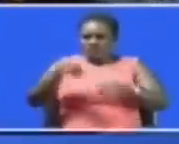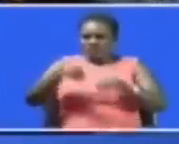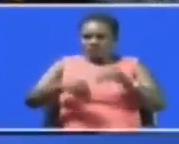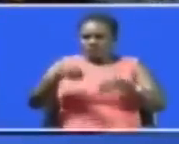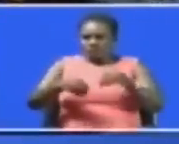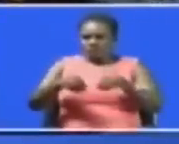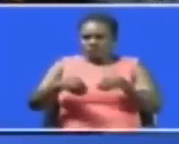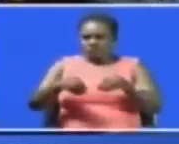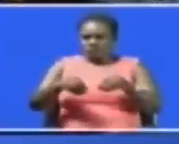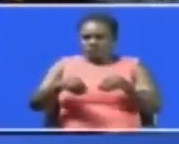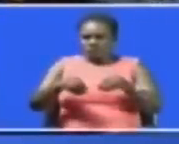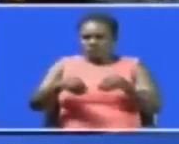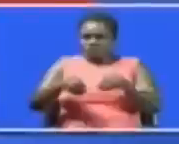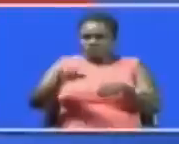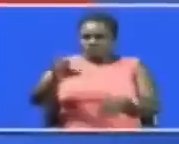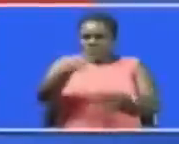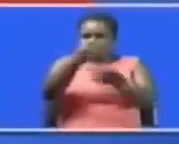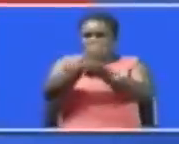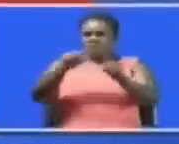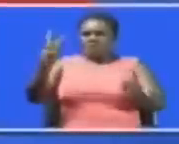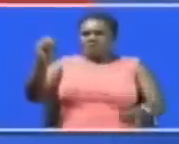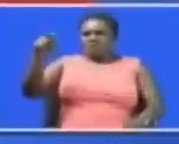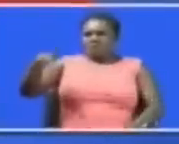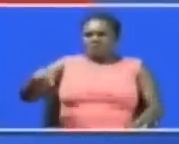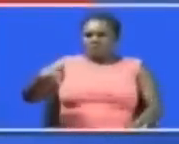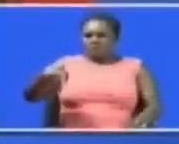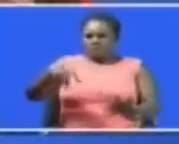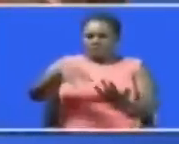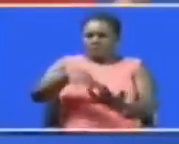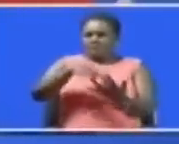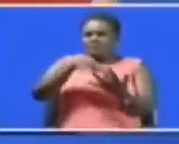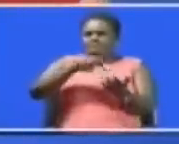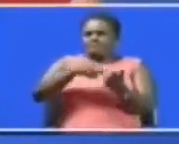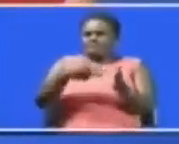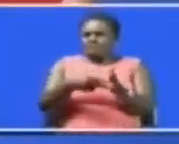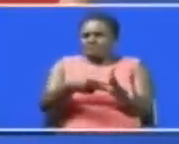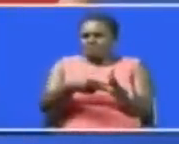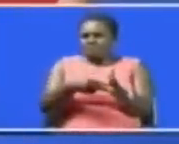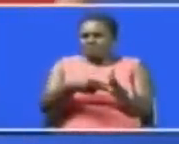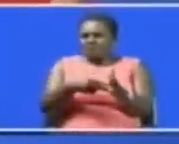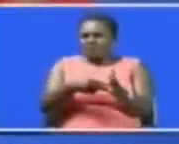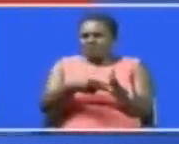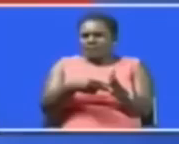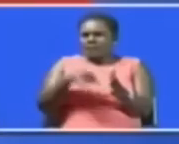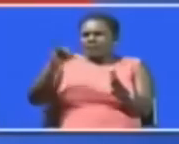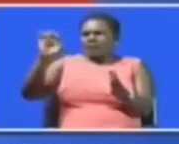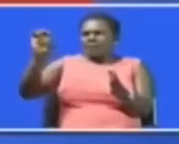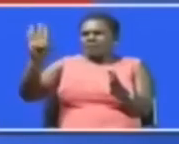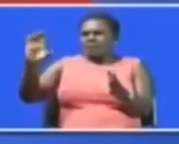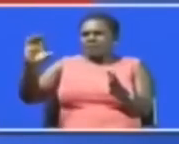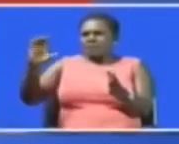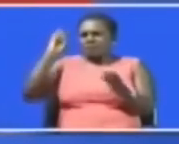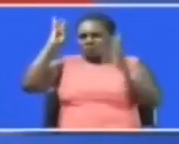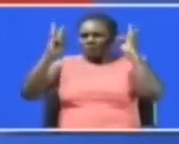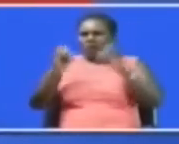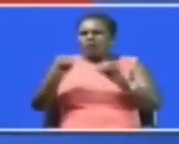that there will be no election for president. You have a parliamentary system, which means MPs elected the prime minister. It will mean that the IEBC don't